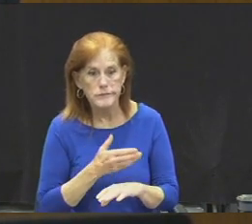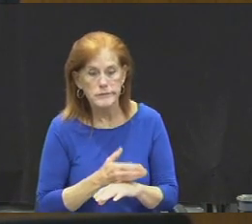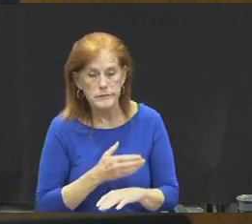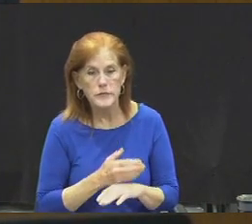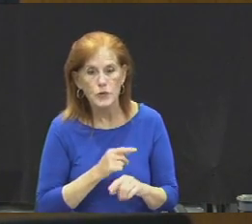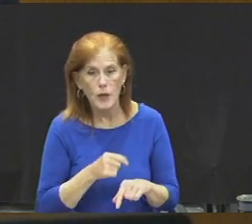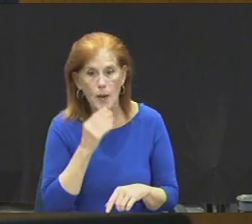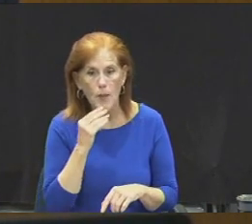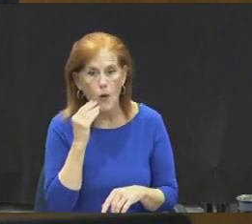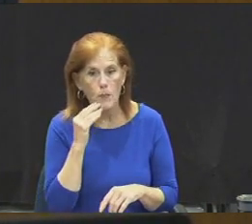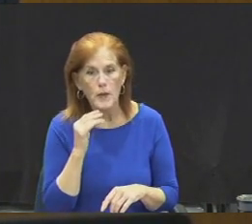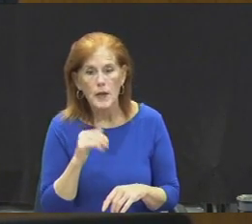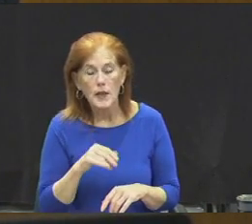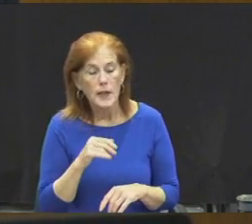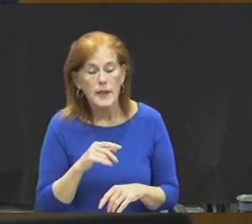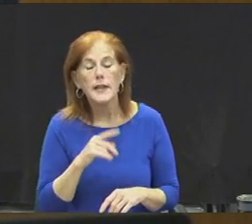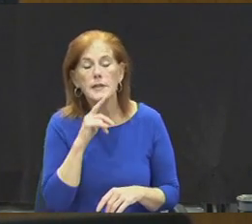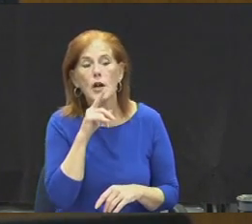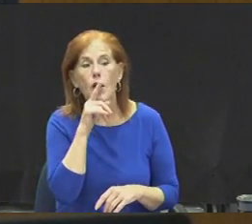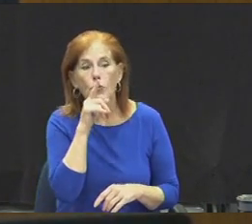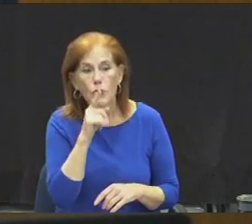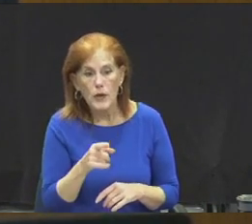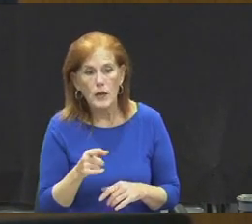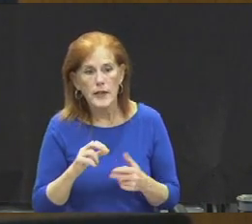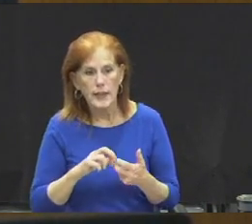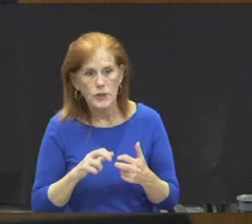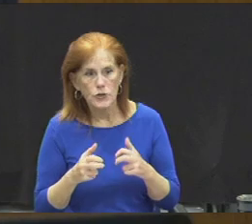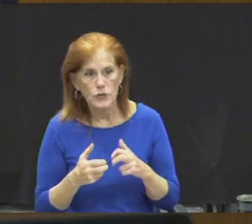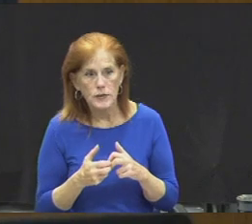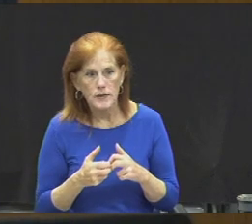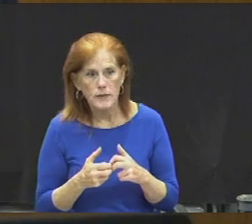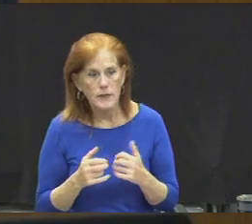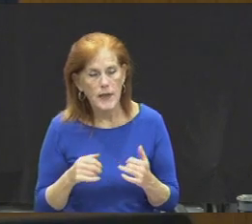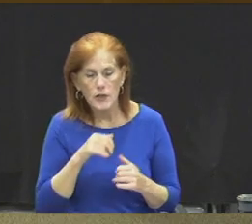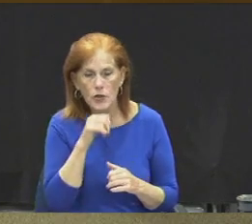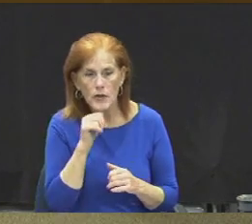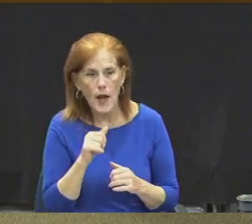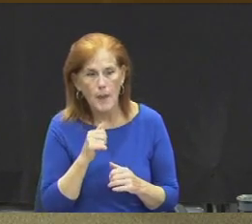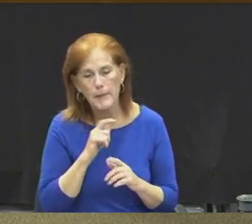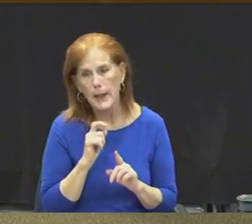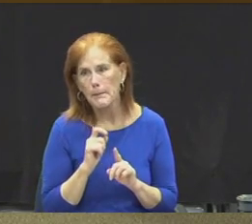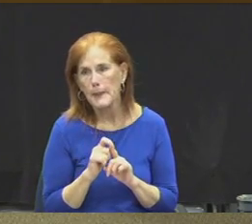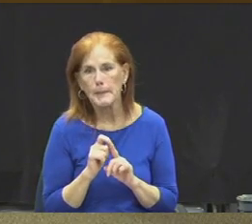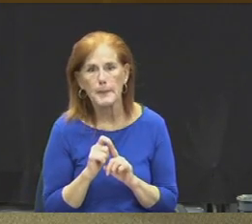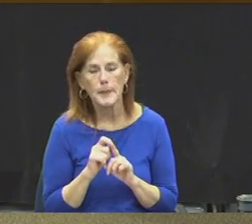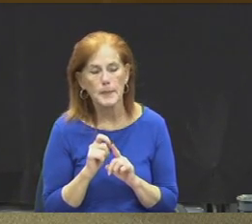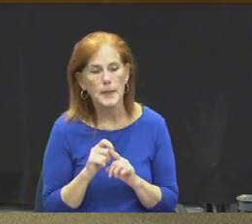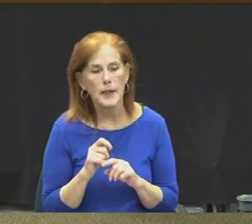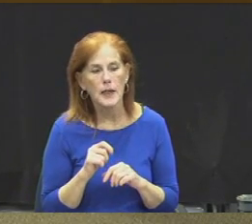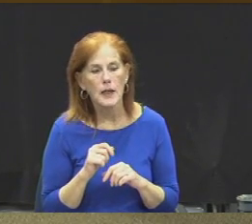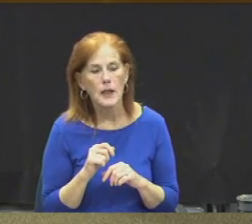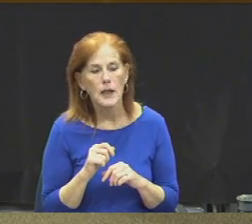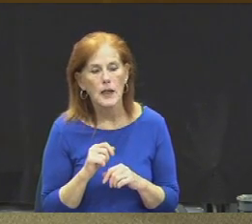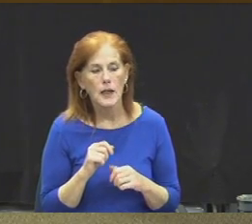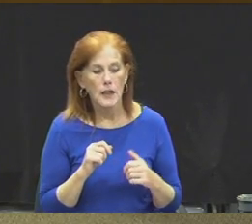far reaching. Well, they're These not- are real they're not concerns. These are not nitpickies. These are actual, like,